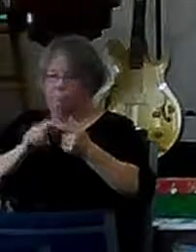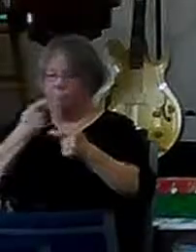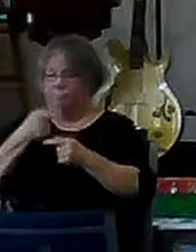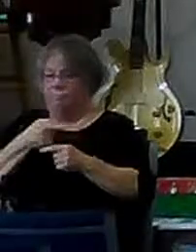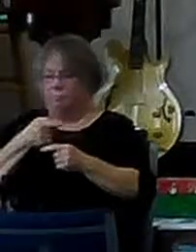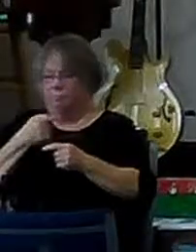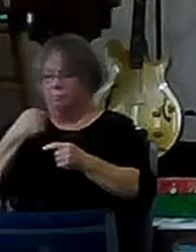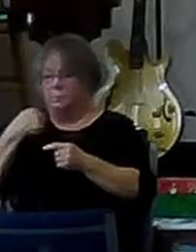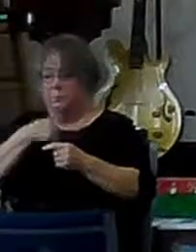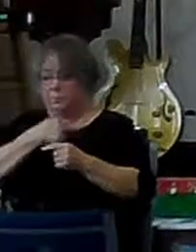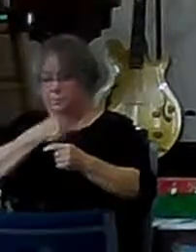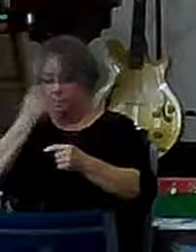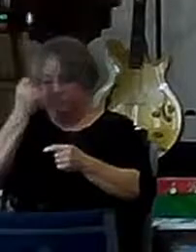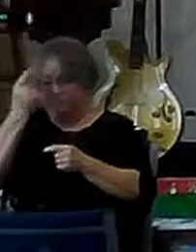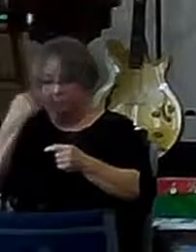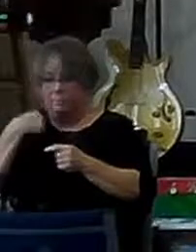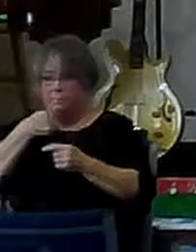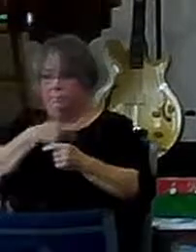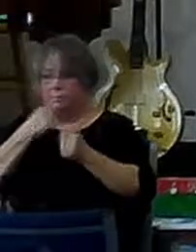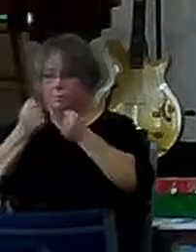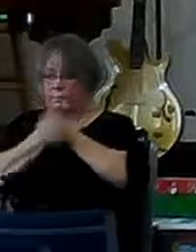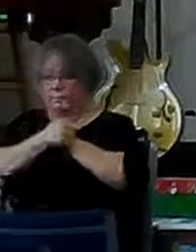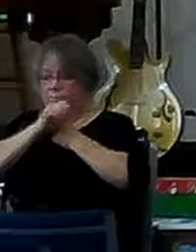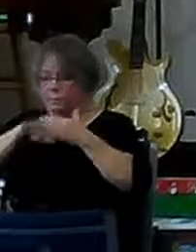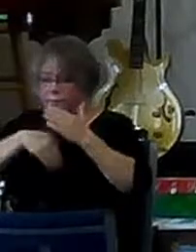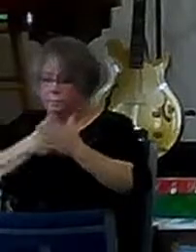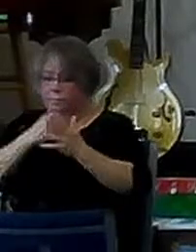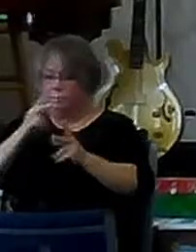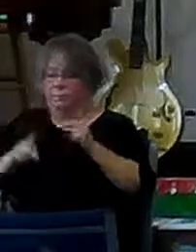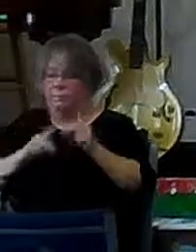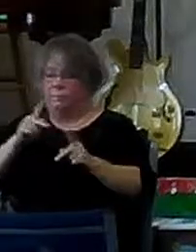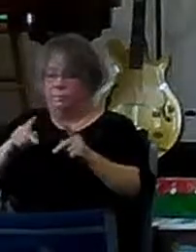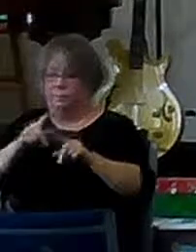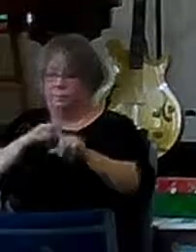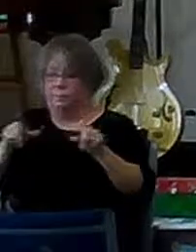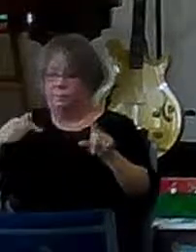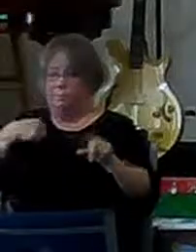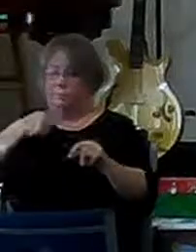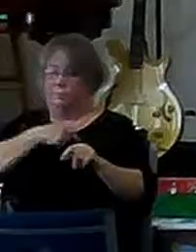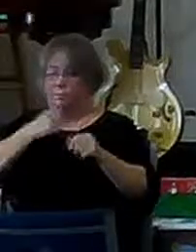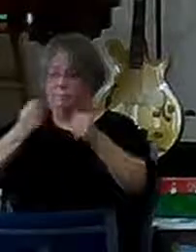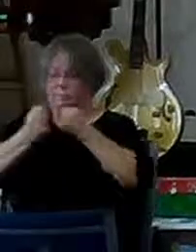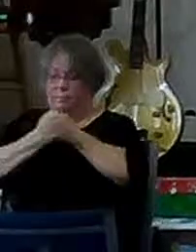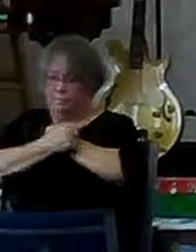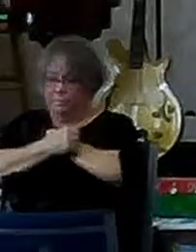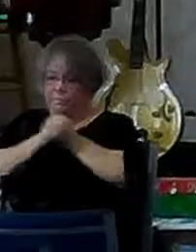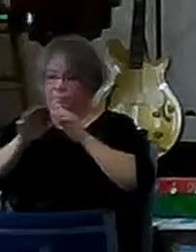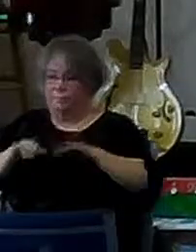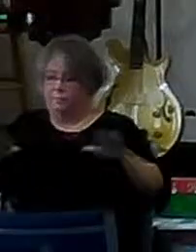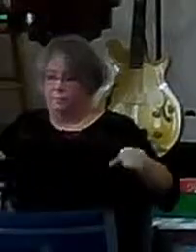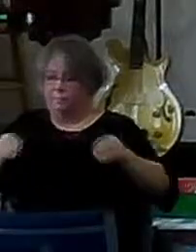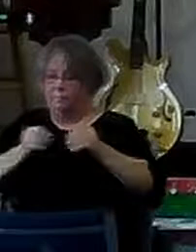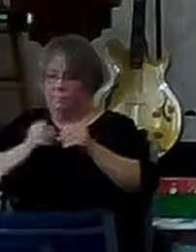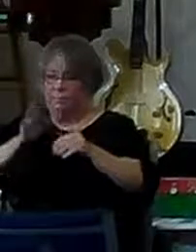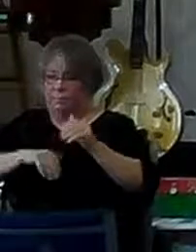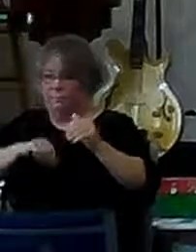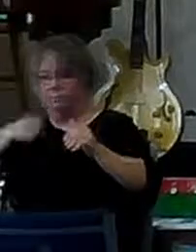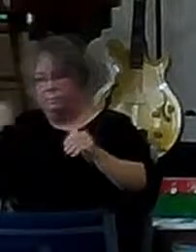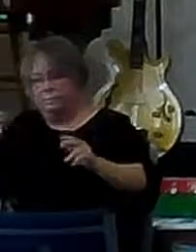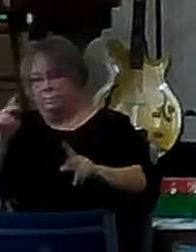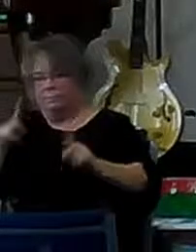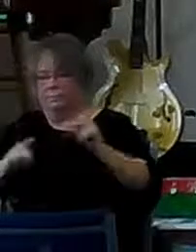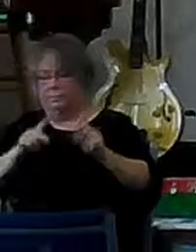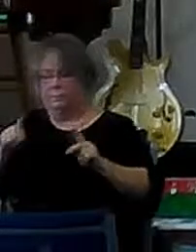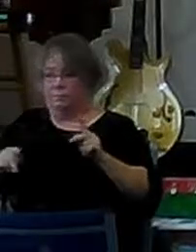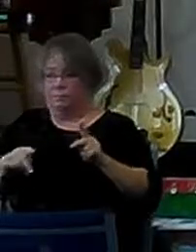Because we love all people, but we love our children more than we love other people. And so